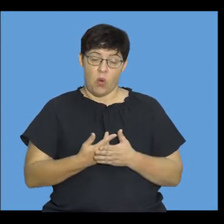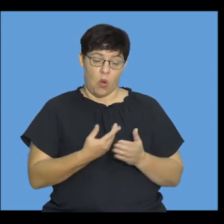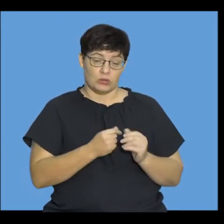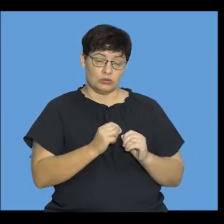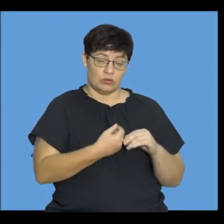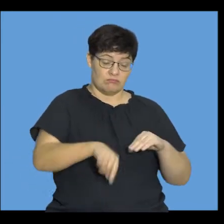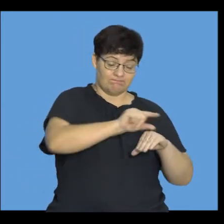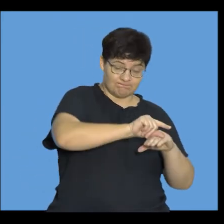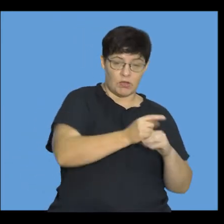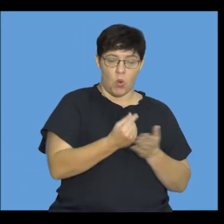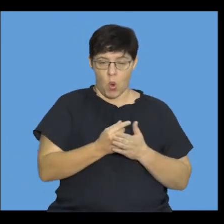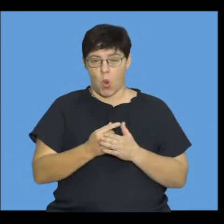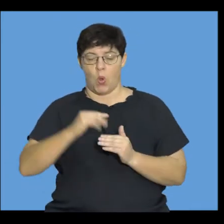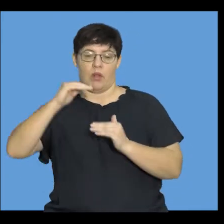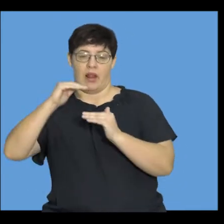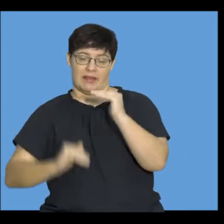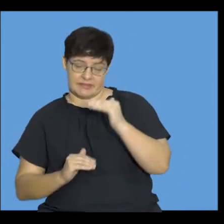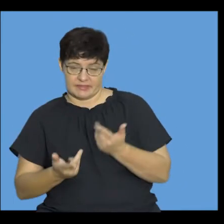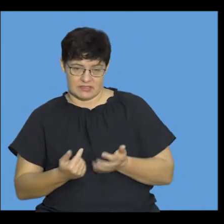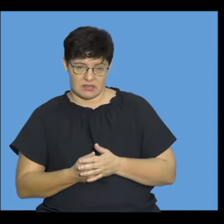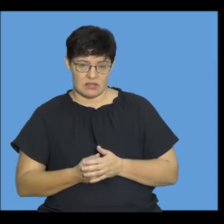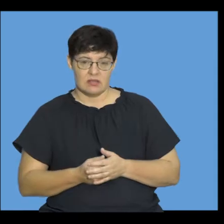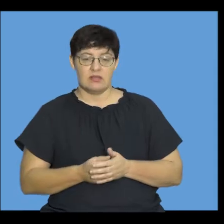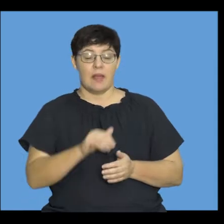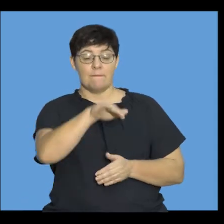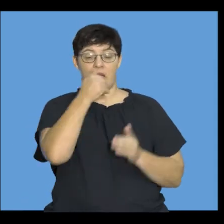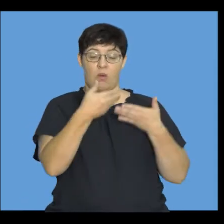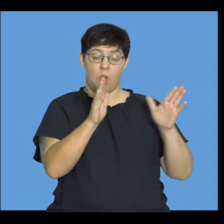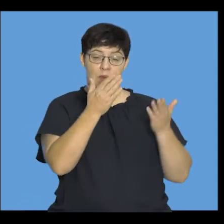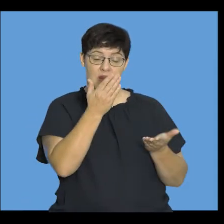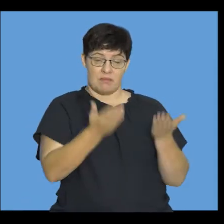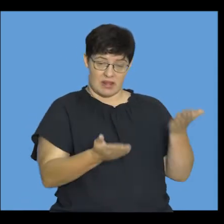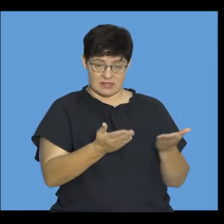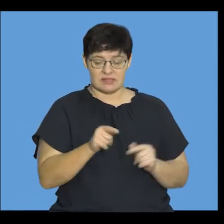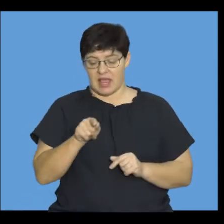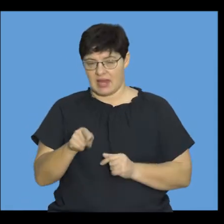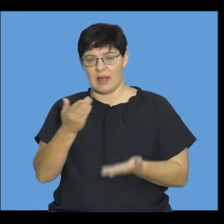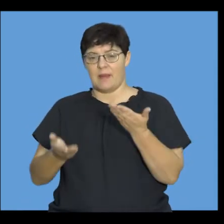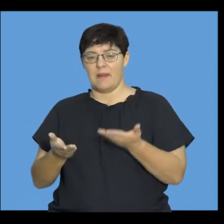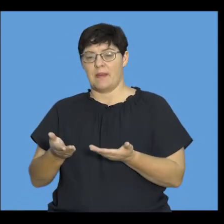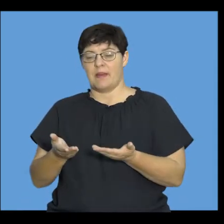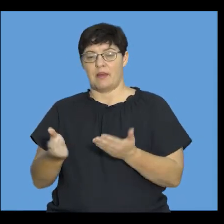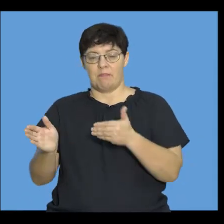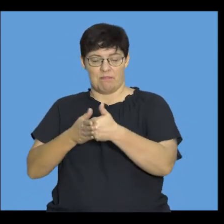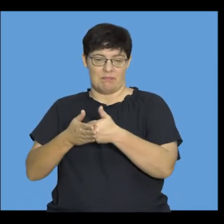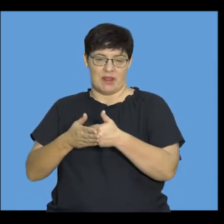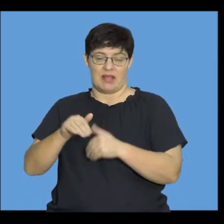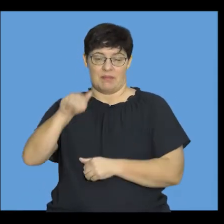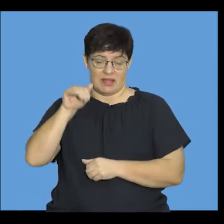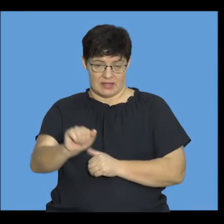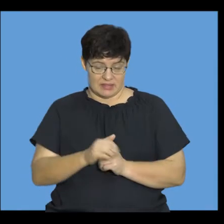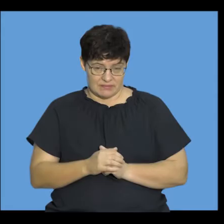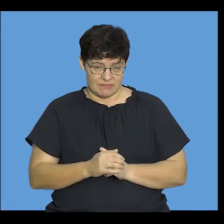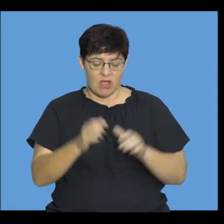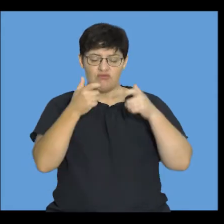surplus or a shortfall. You'll then have your bank opening balance and your bank closing balance. You know what your receipts are? We've dealt